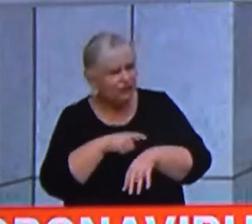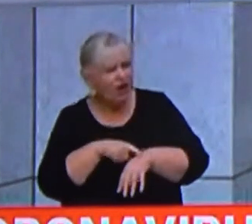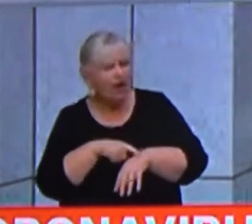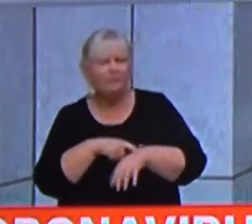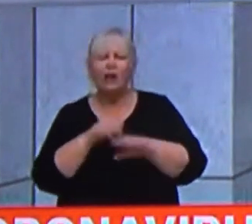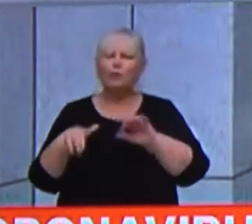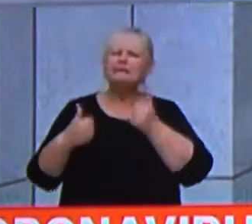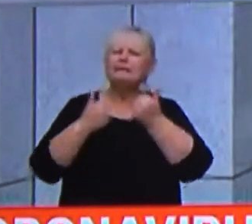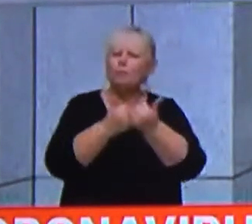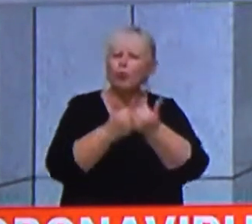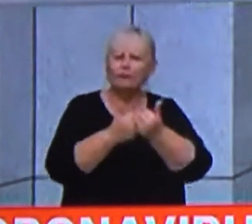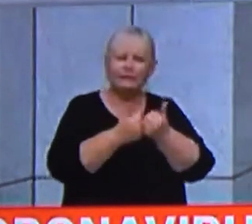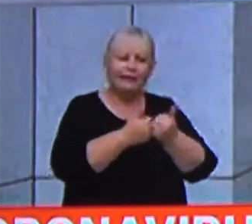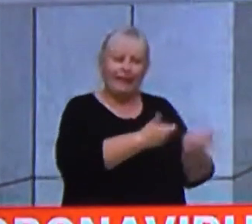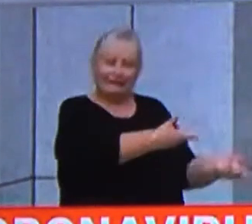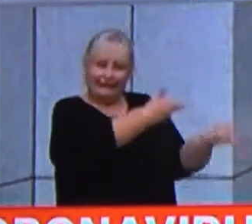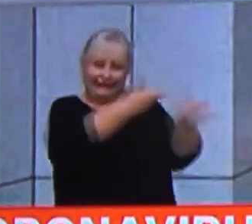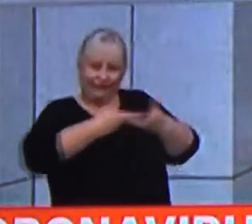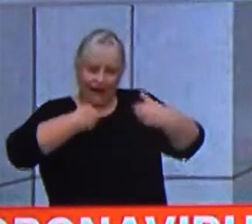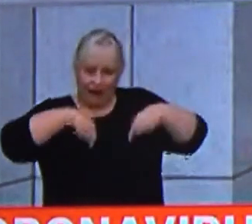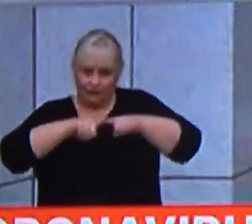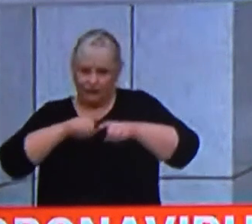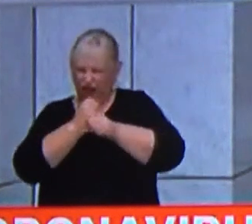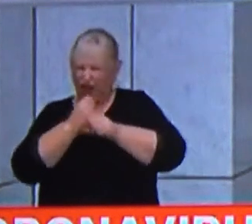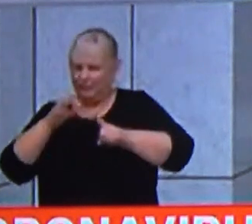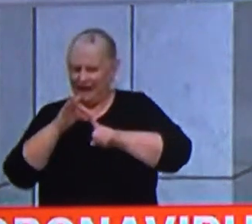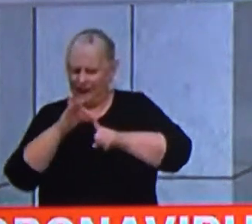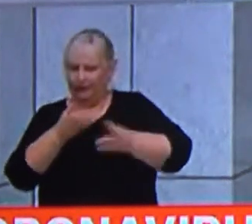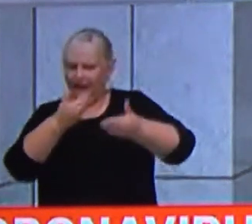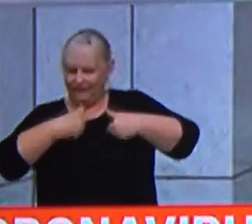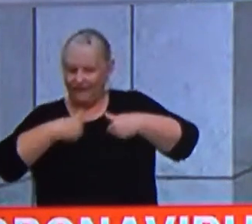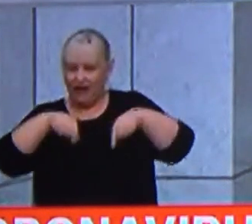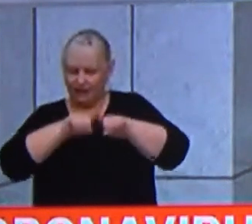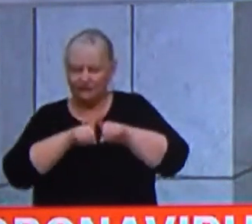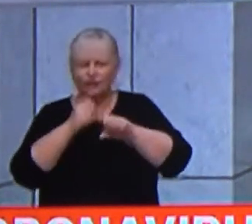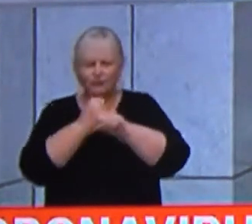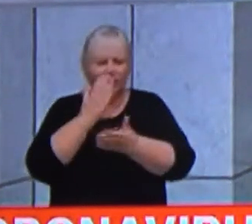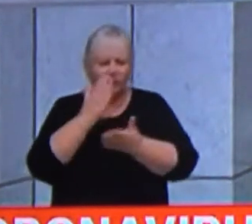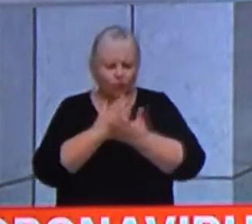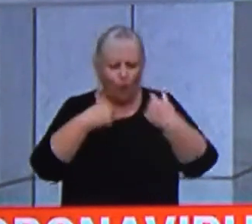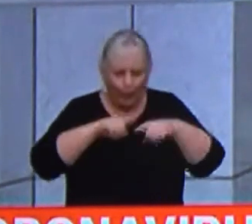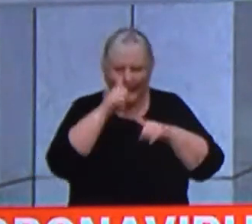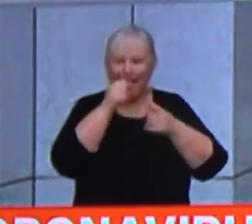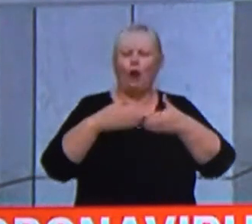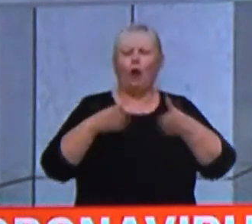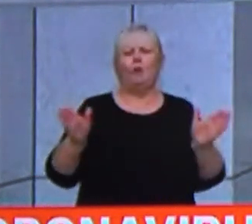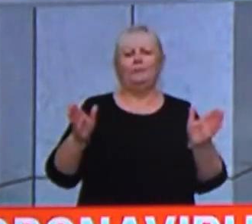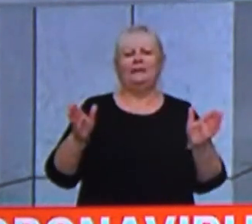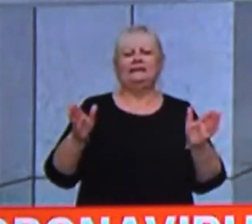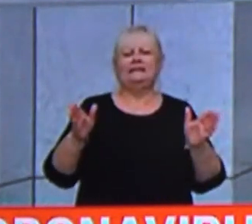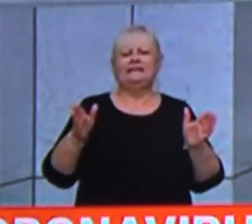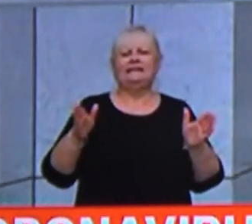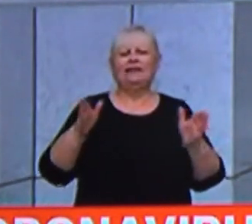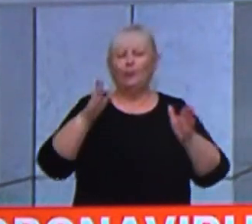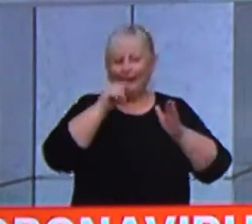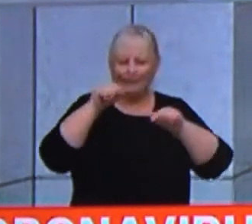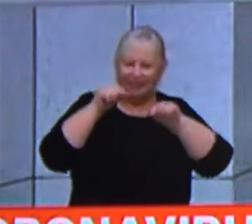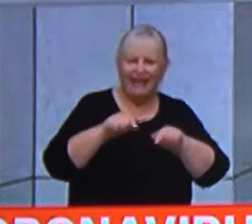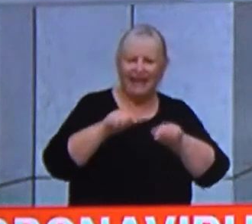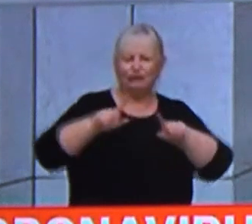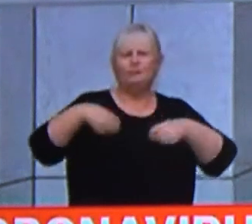urge any Australian who needs them. 1800 Respect, Men's Line Australia, the counselling support